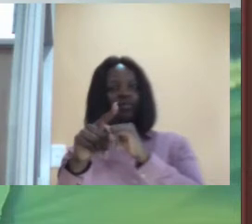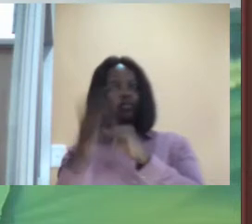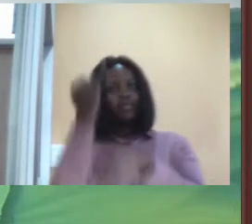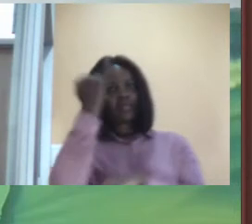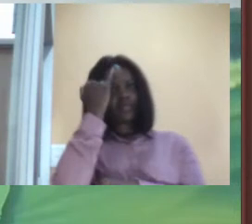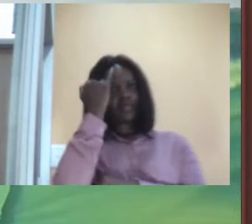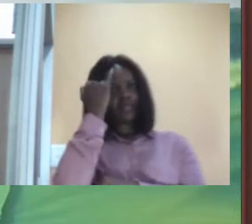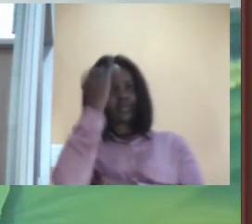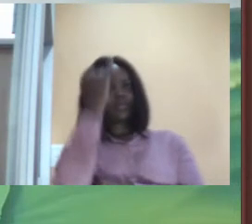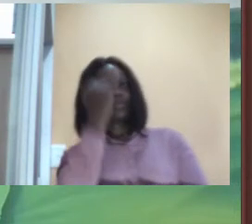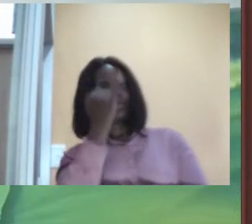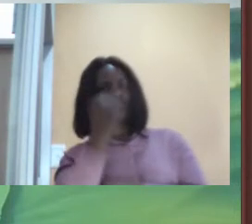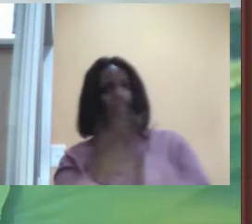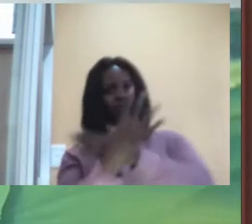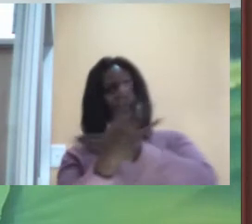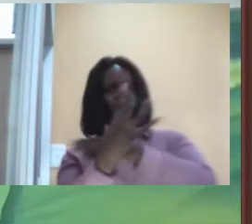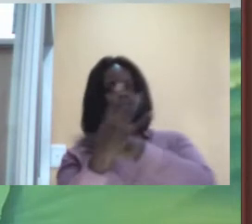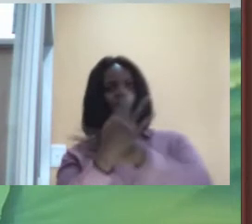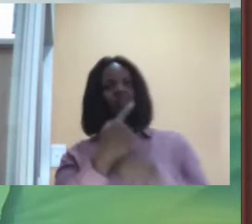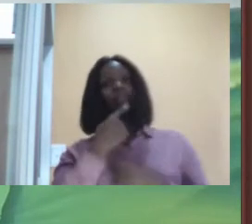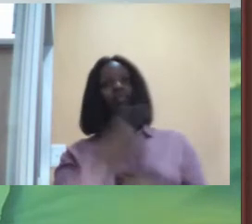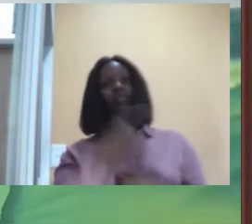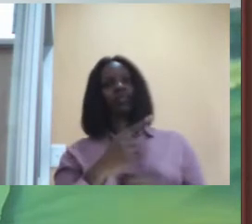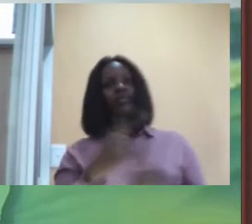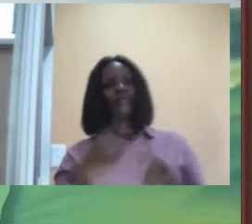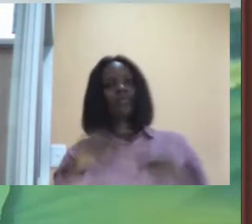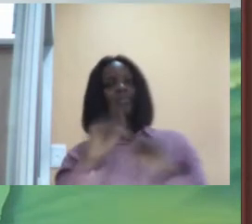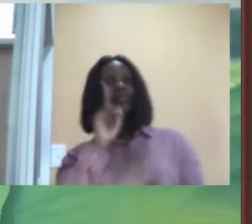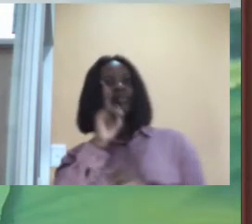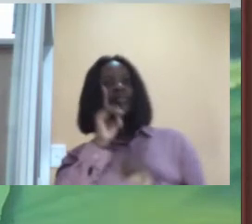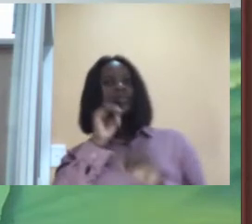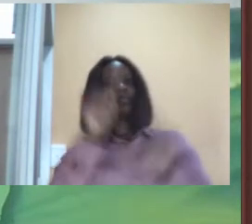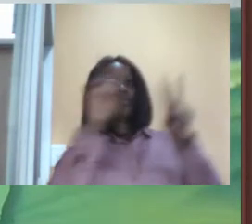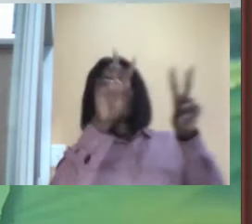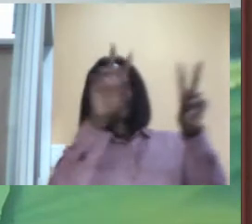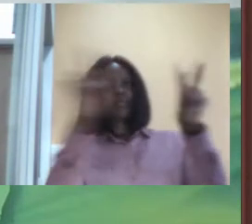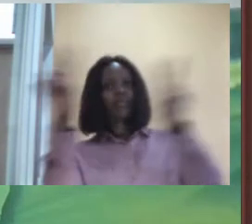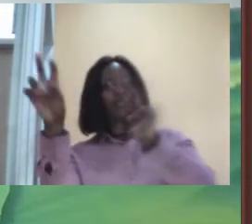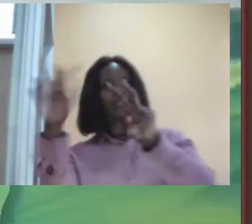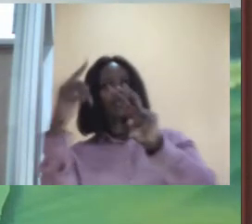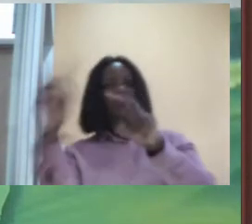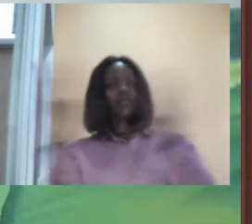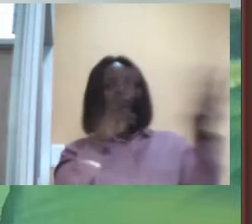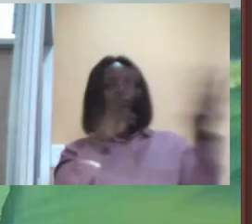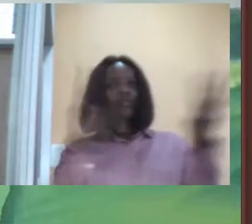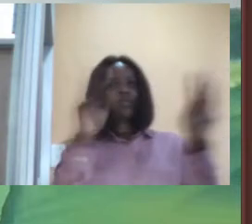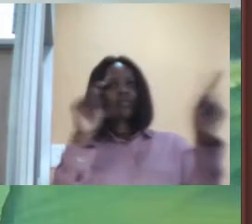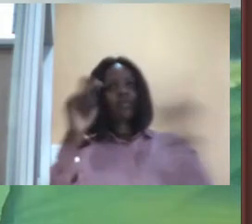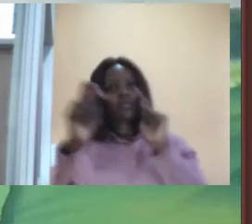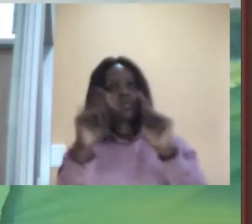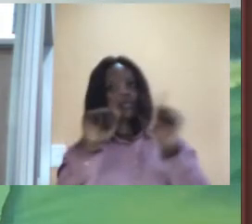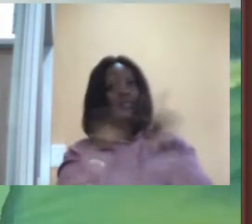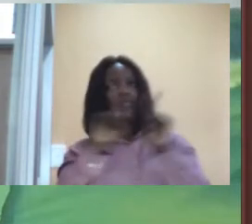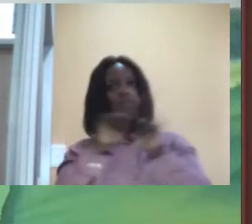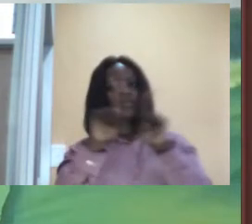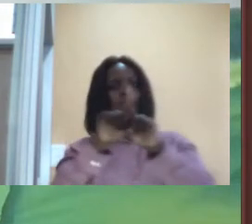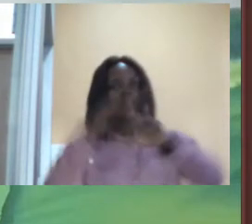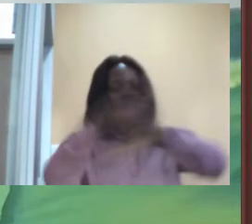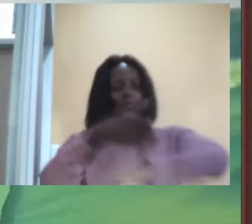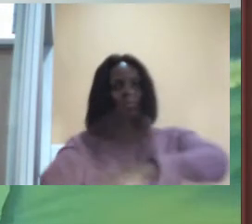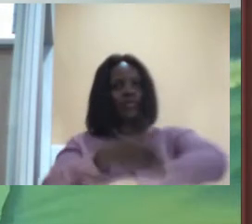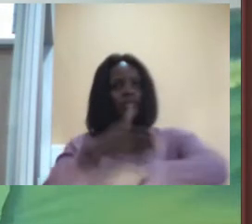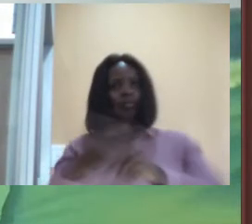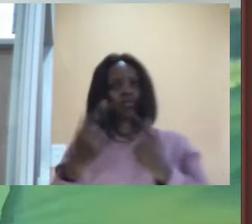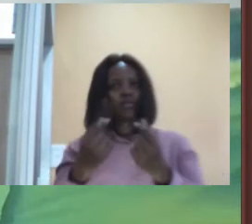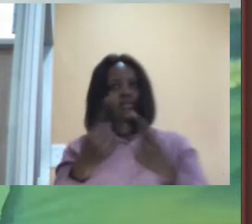and assisting us to say we must also look at the issue and the effect of the climate change and intervention that we are doing.